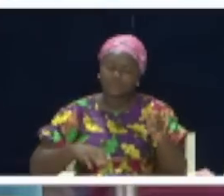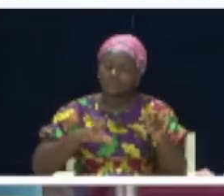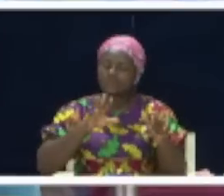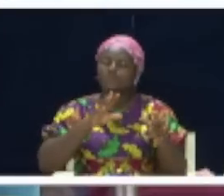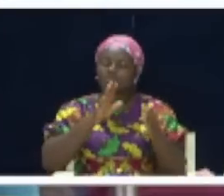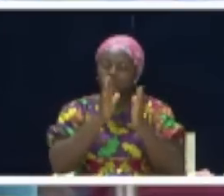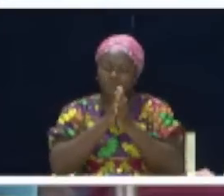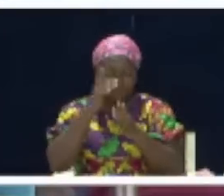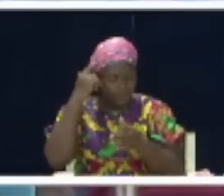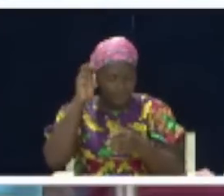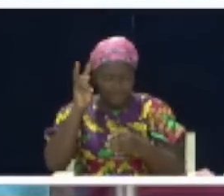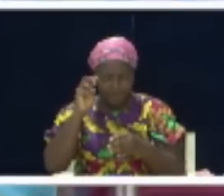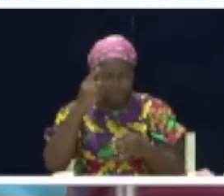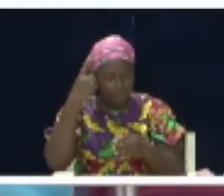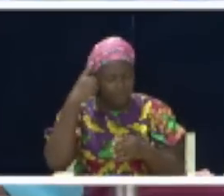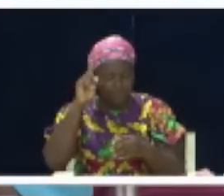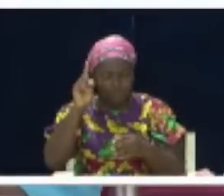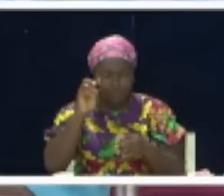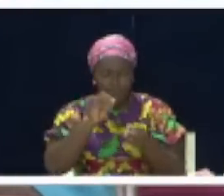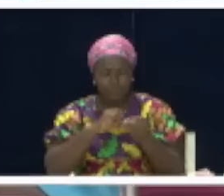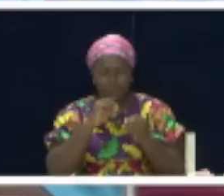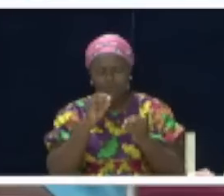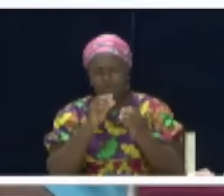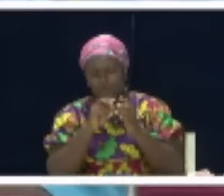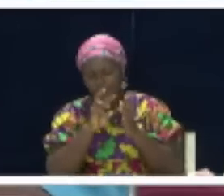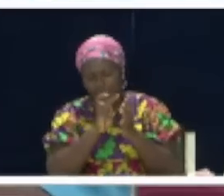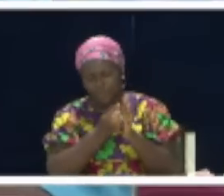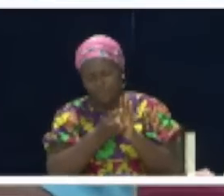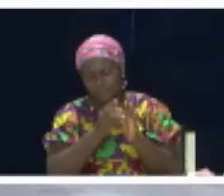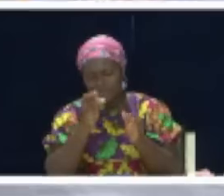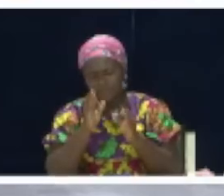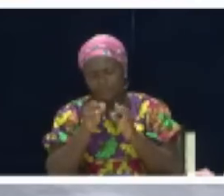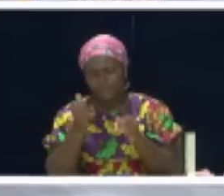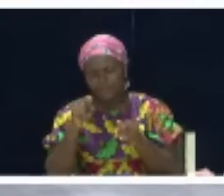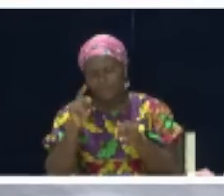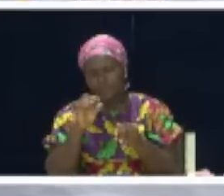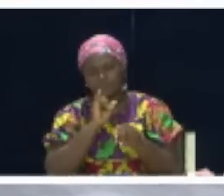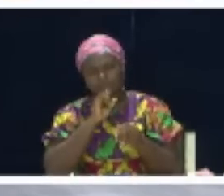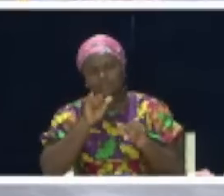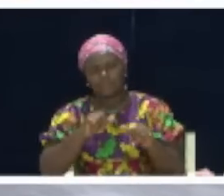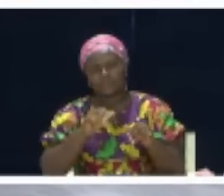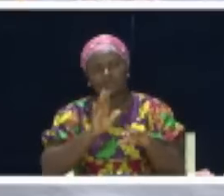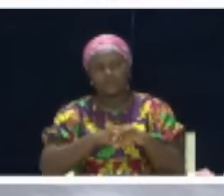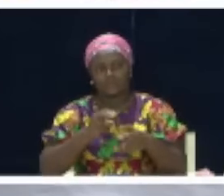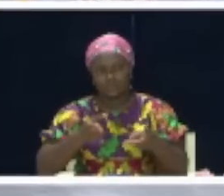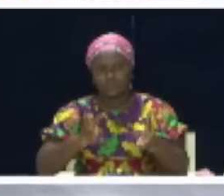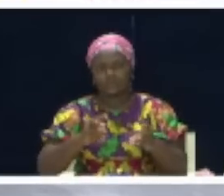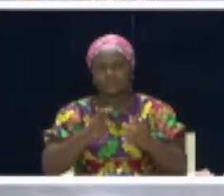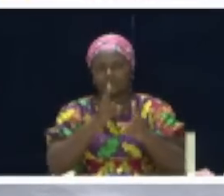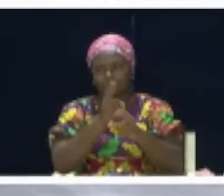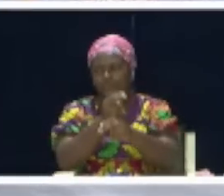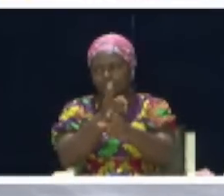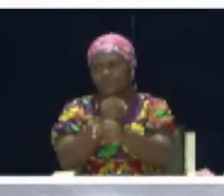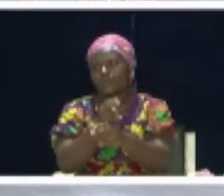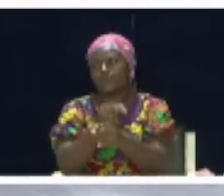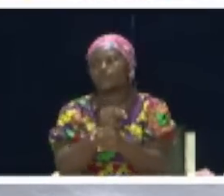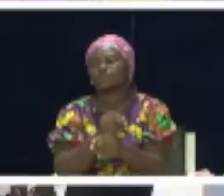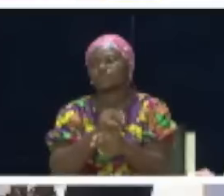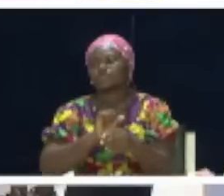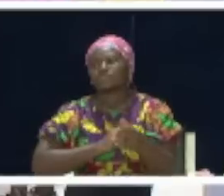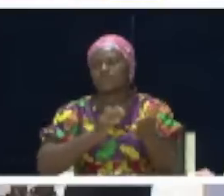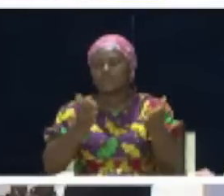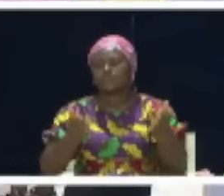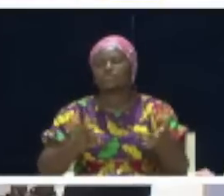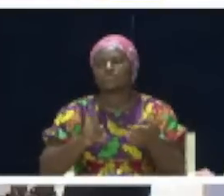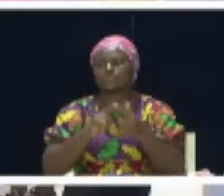Pray for them for one more minute. And if anyone is still on the way, you have to run now, because I want to pray